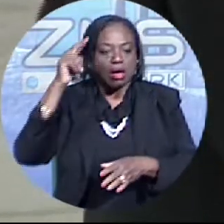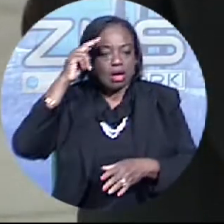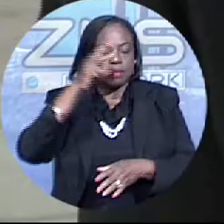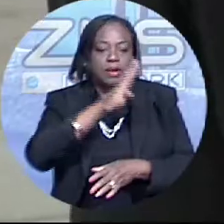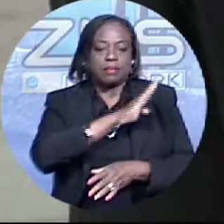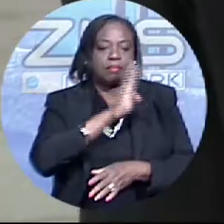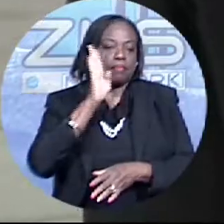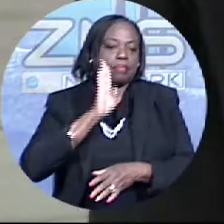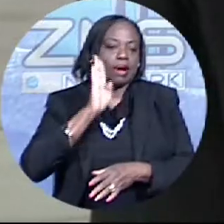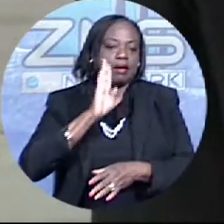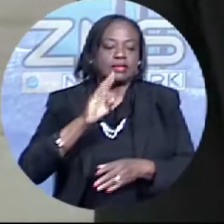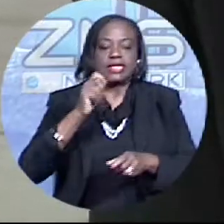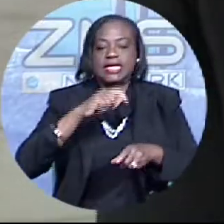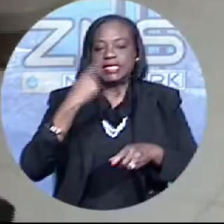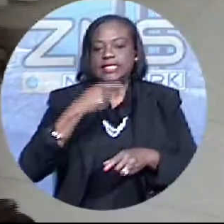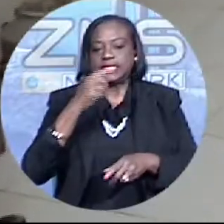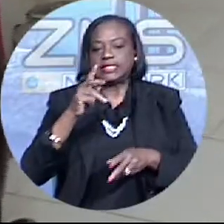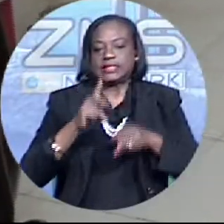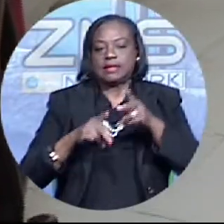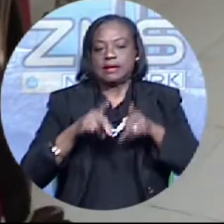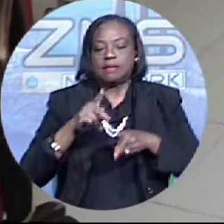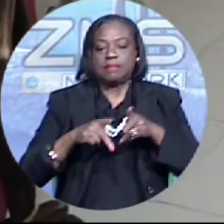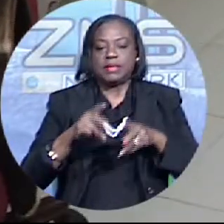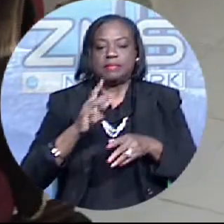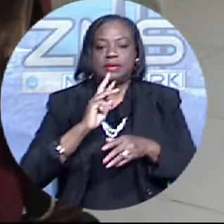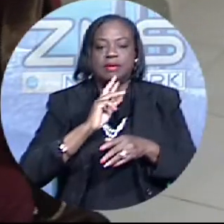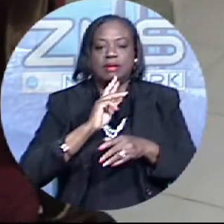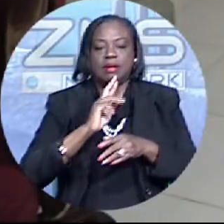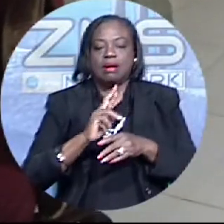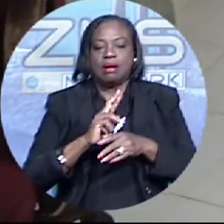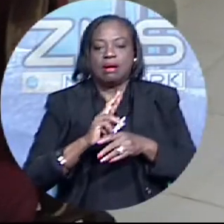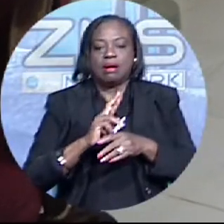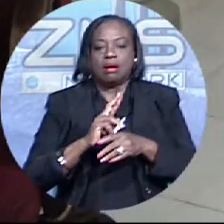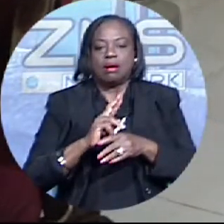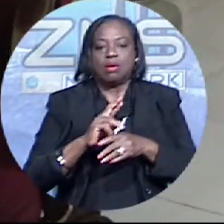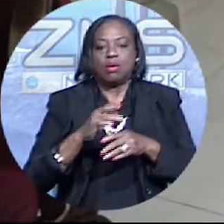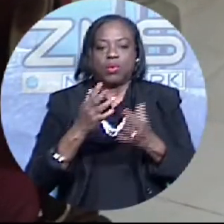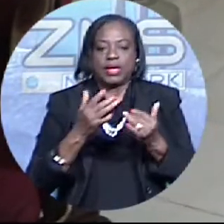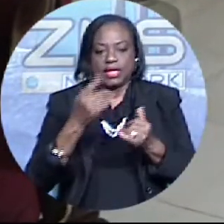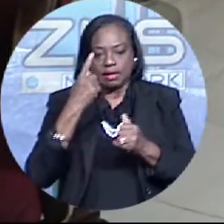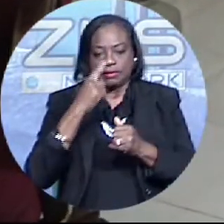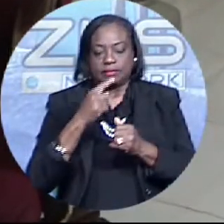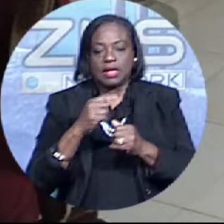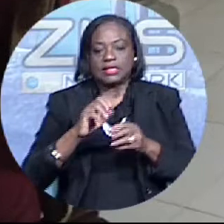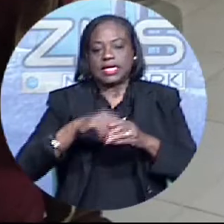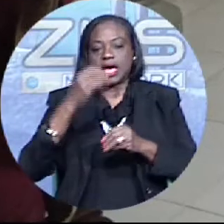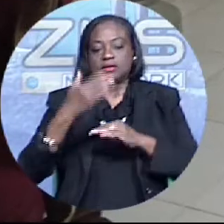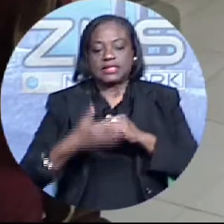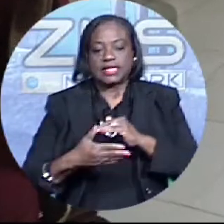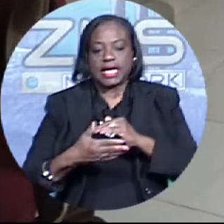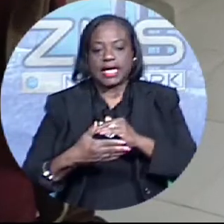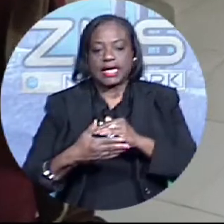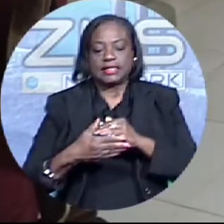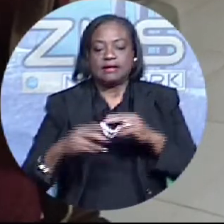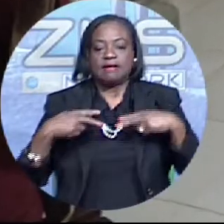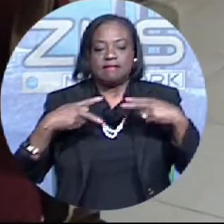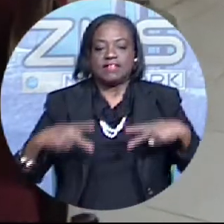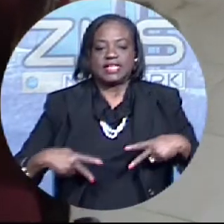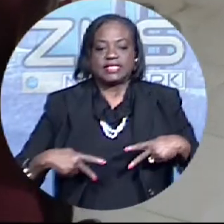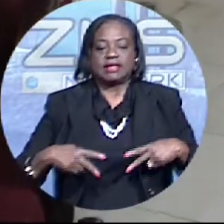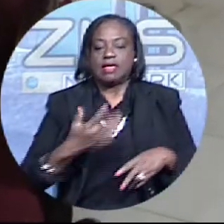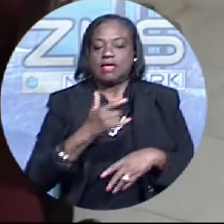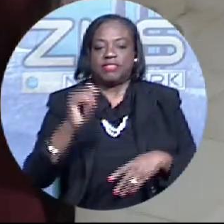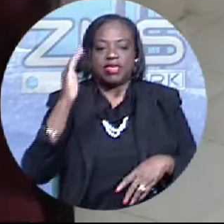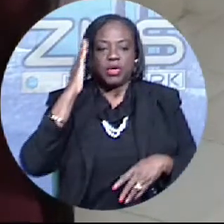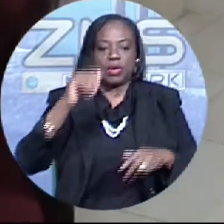officials are dedicated to ensuring facilities meet the standard for national health insurance. He says outside of physical infrastructure, they will address